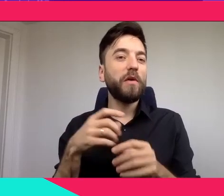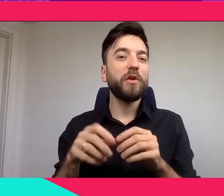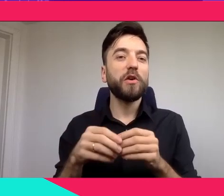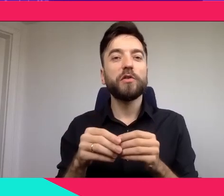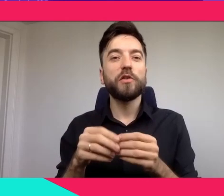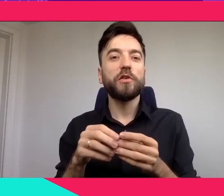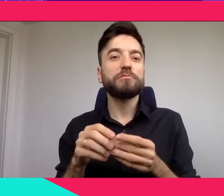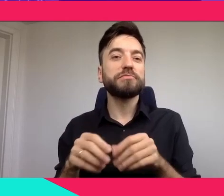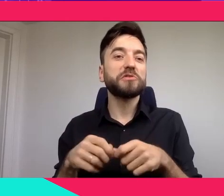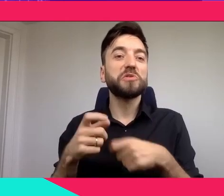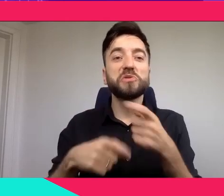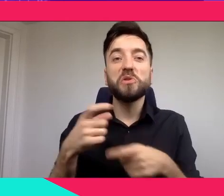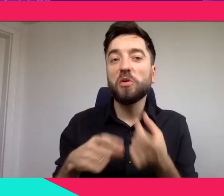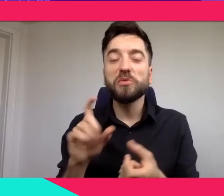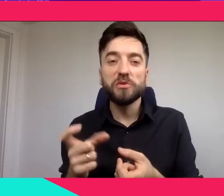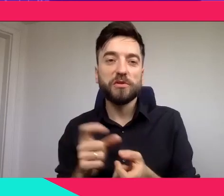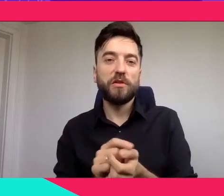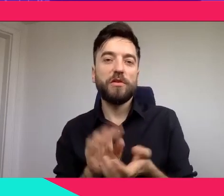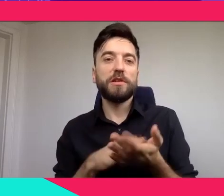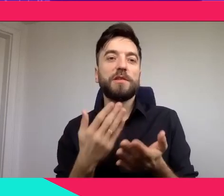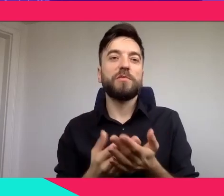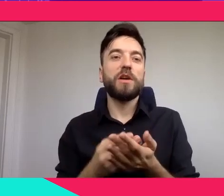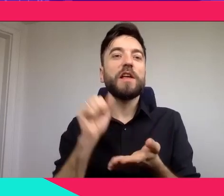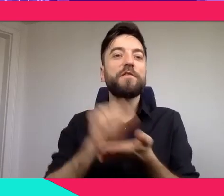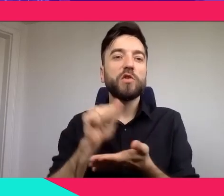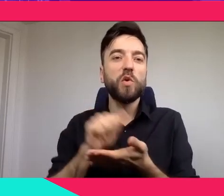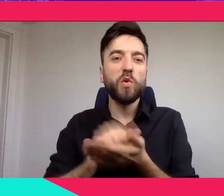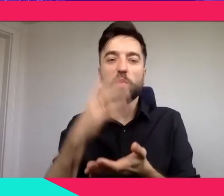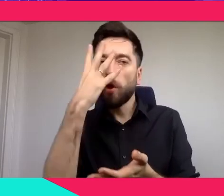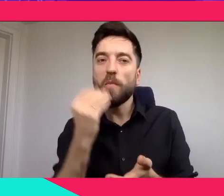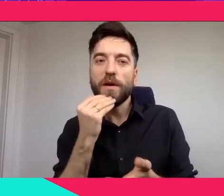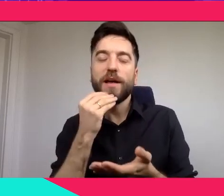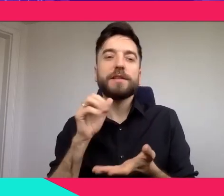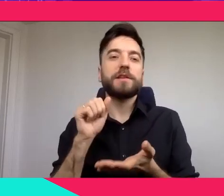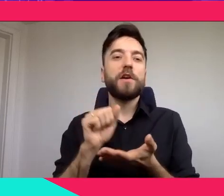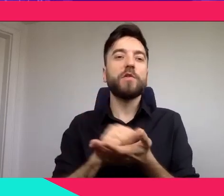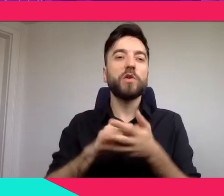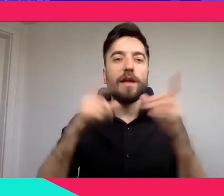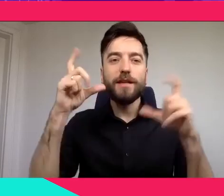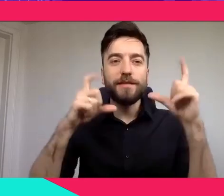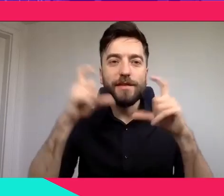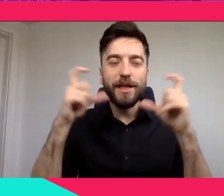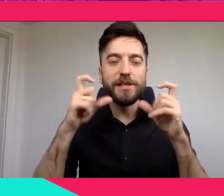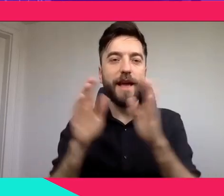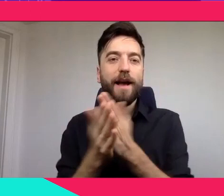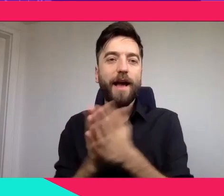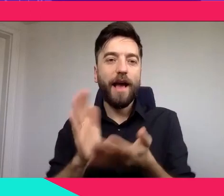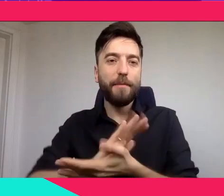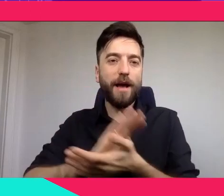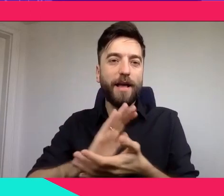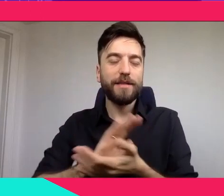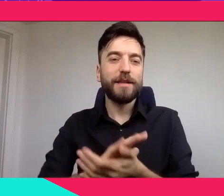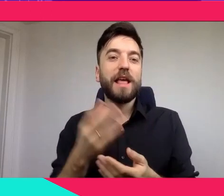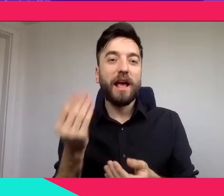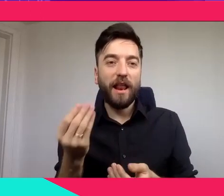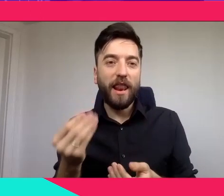magazines, etc., glue stick, scissors, and just try and express